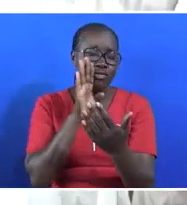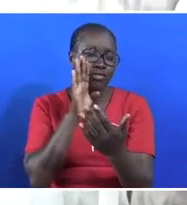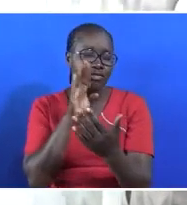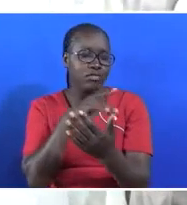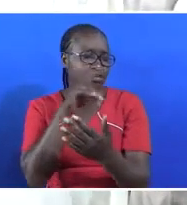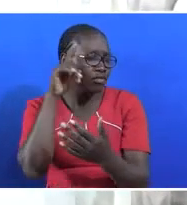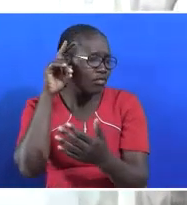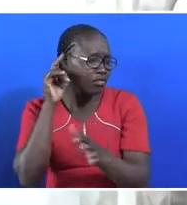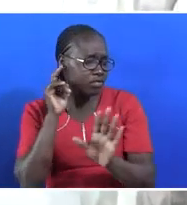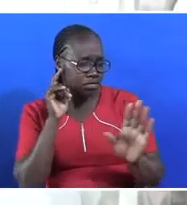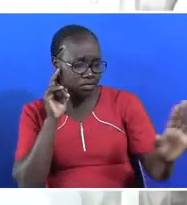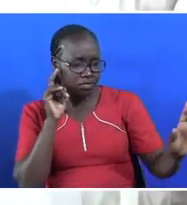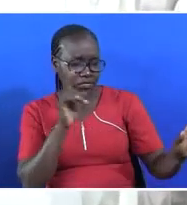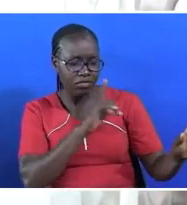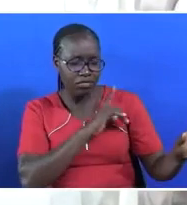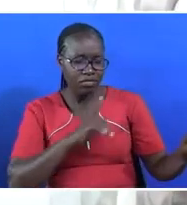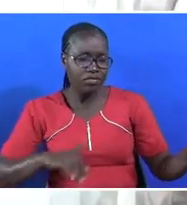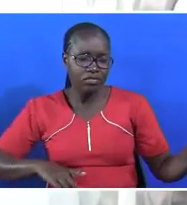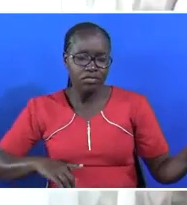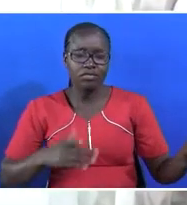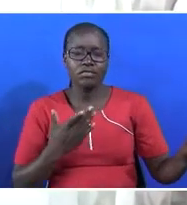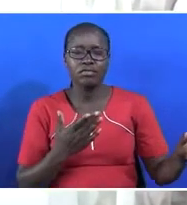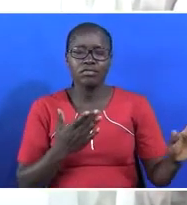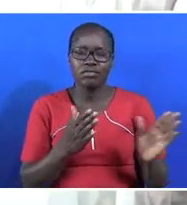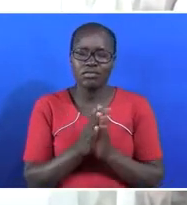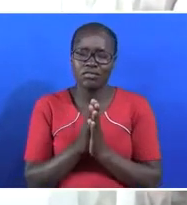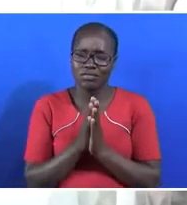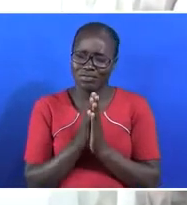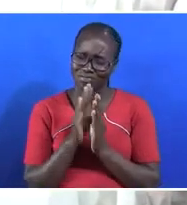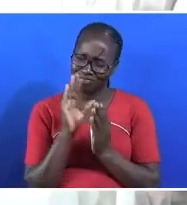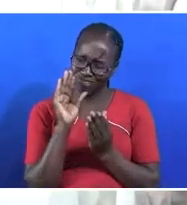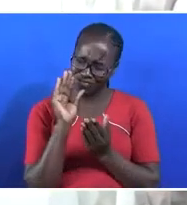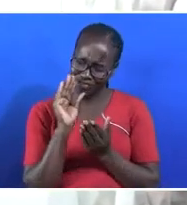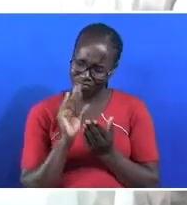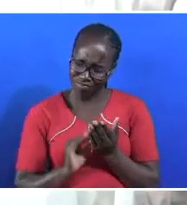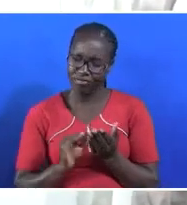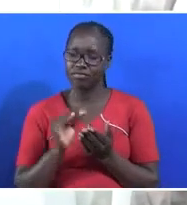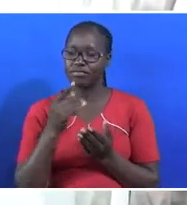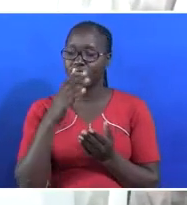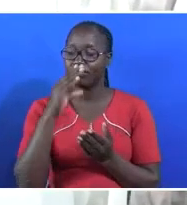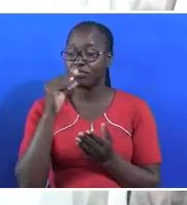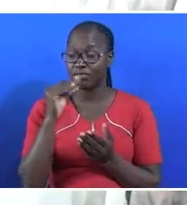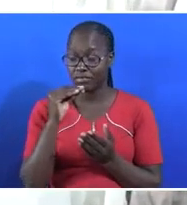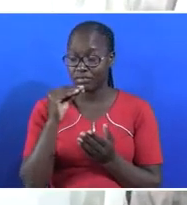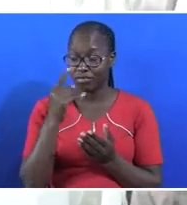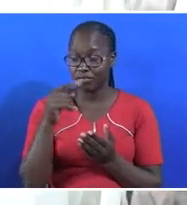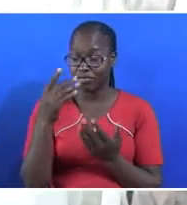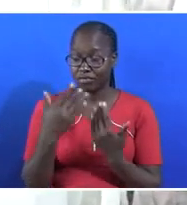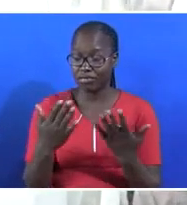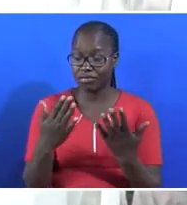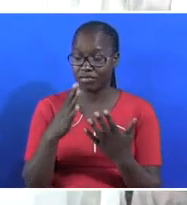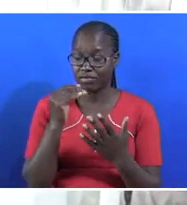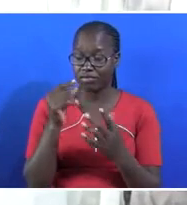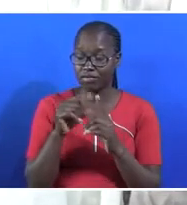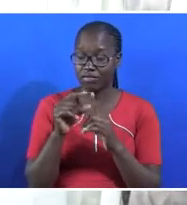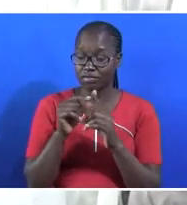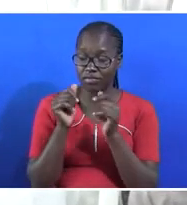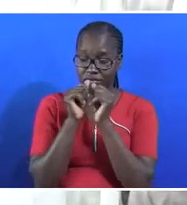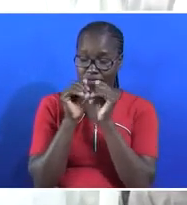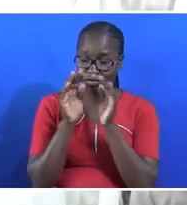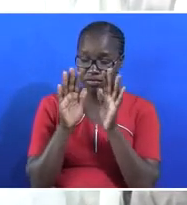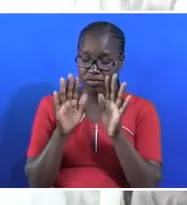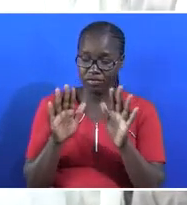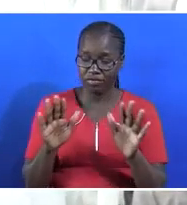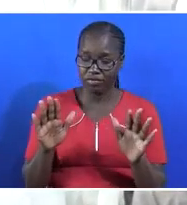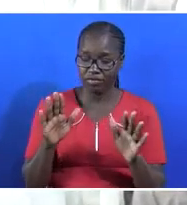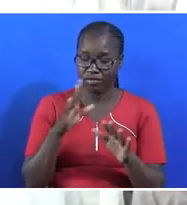their ears, oh Lord, may you null it, that you may speak the right things, may speak the words of blessing, that